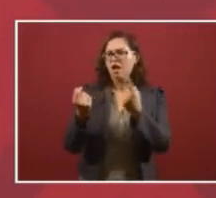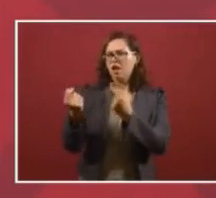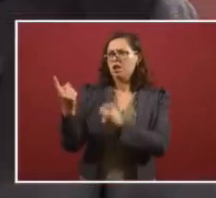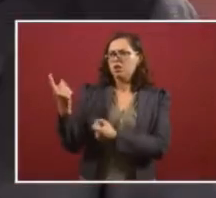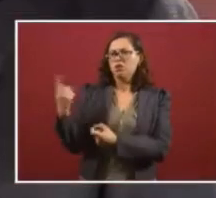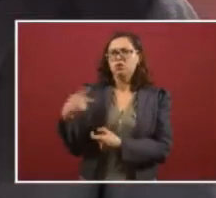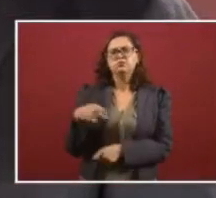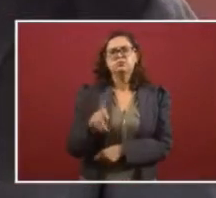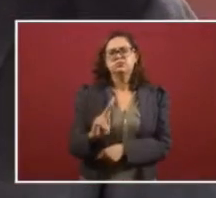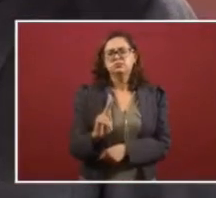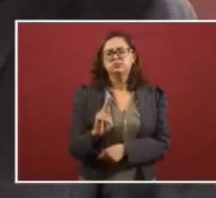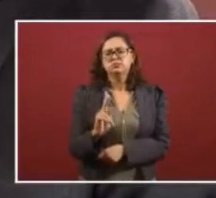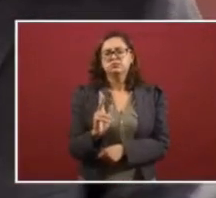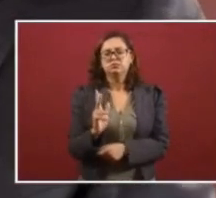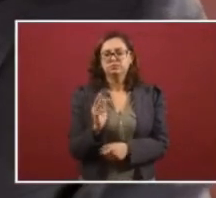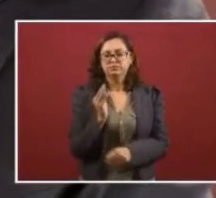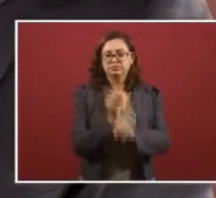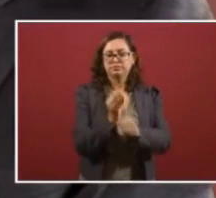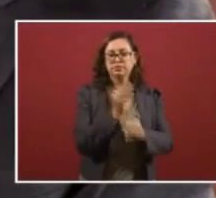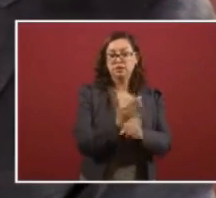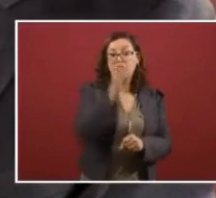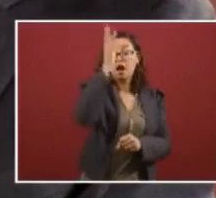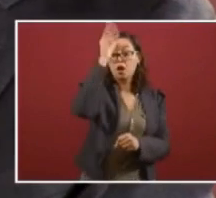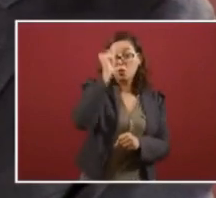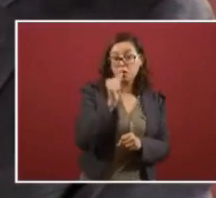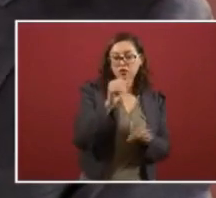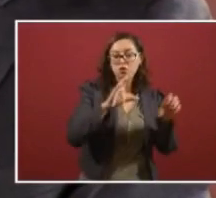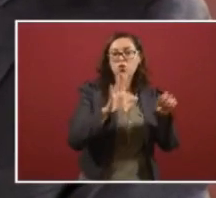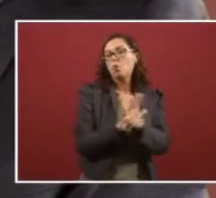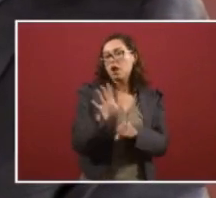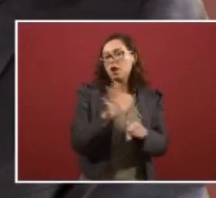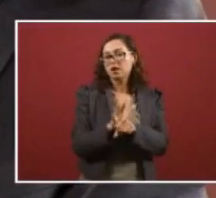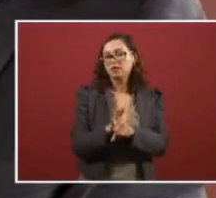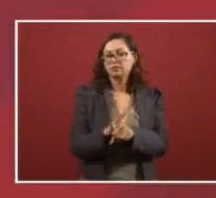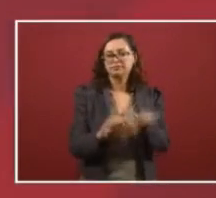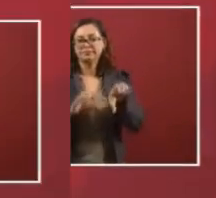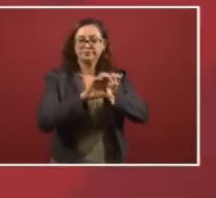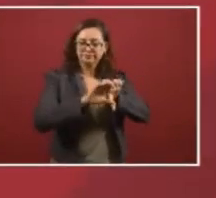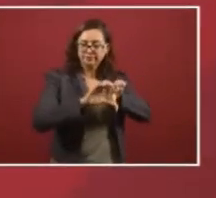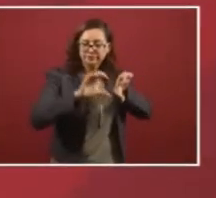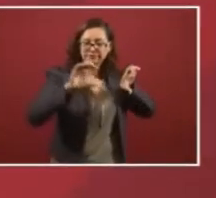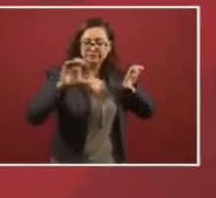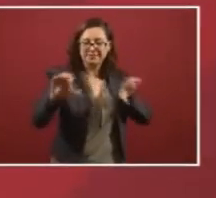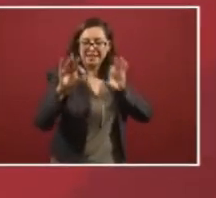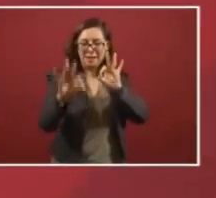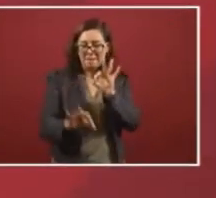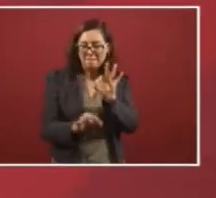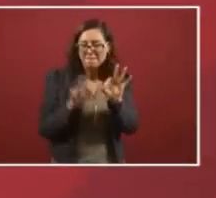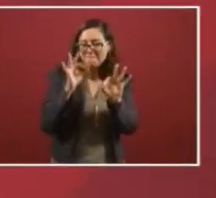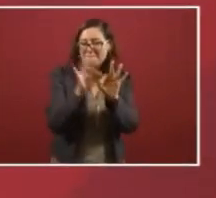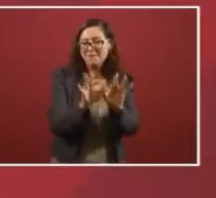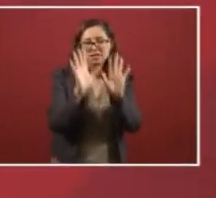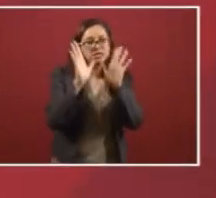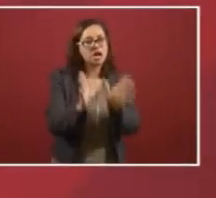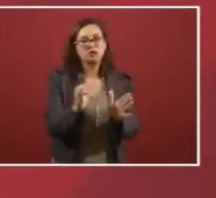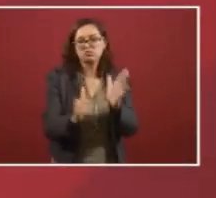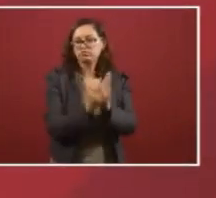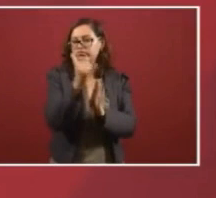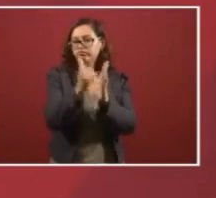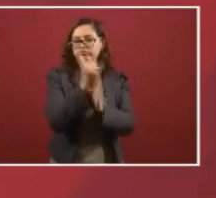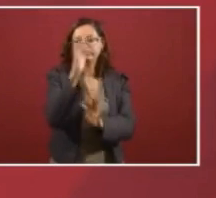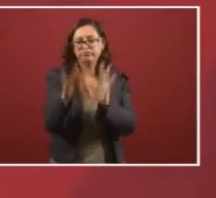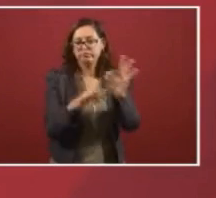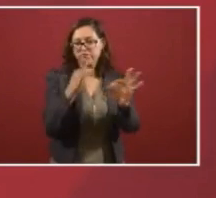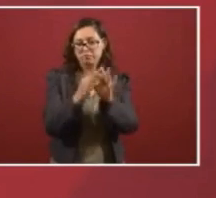but most of the agreements are practically regarding matters that are already done or ducts that are already